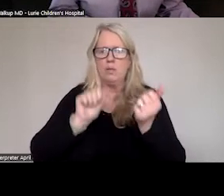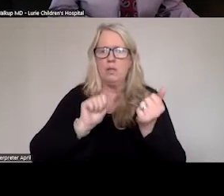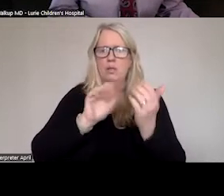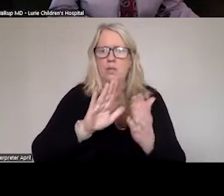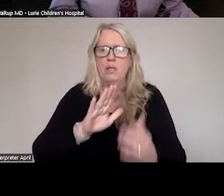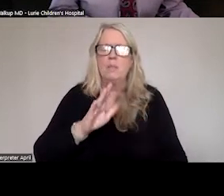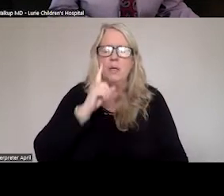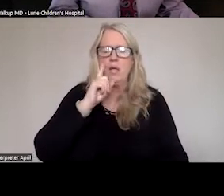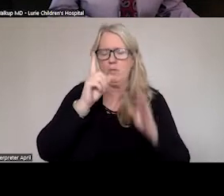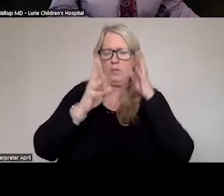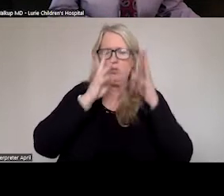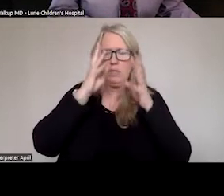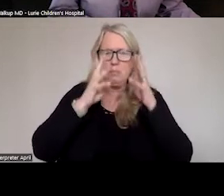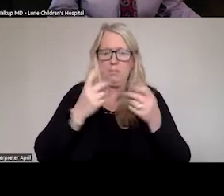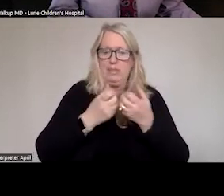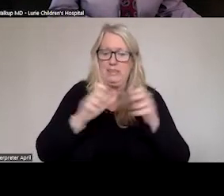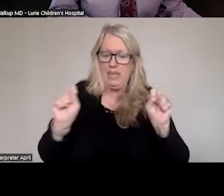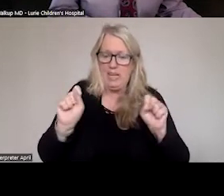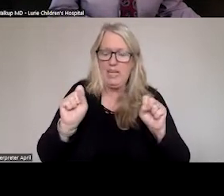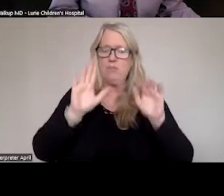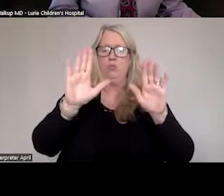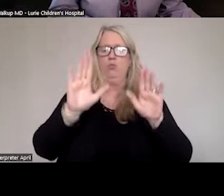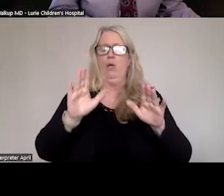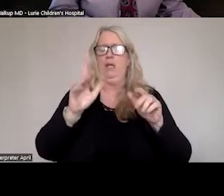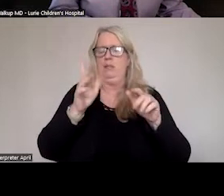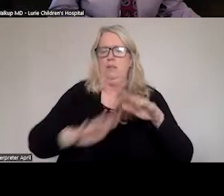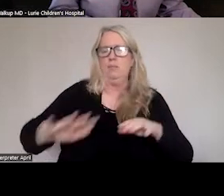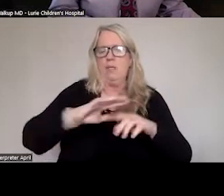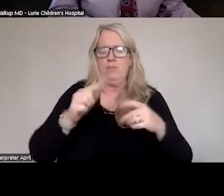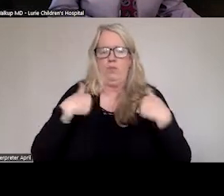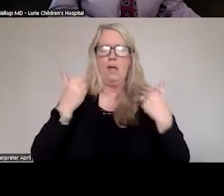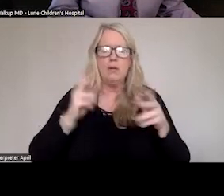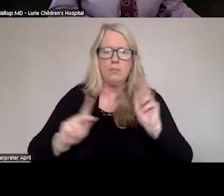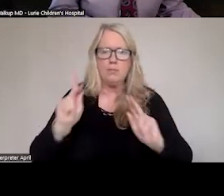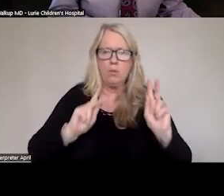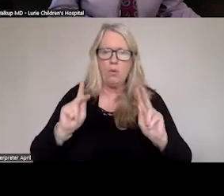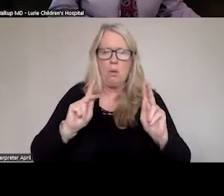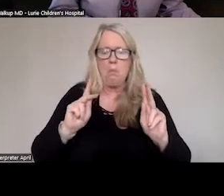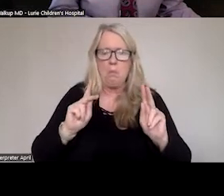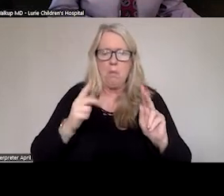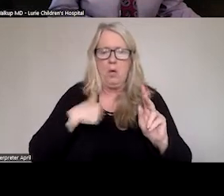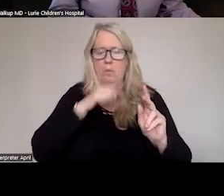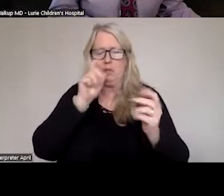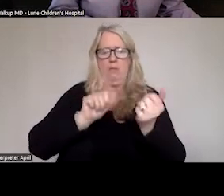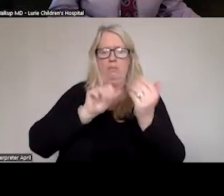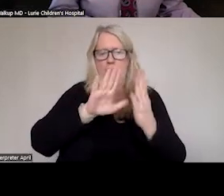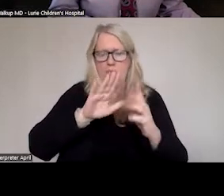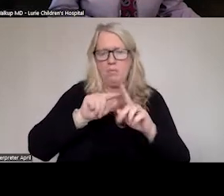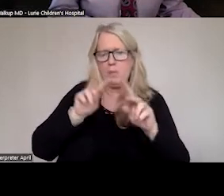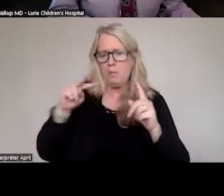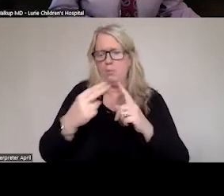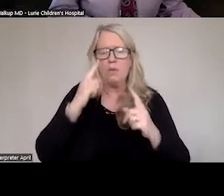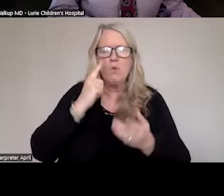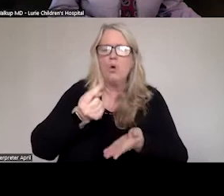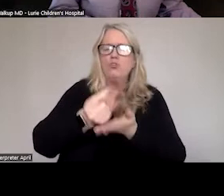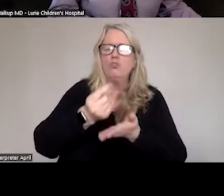creating not only safe and brave spaces for our young people, but because we don't come at it from the perspective of treatment, we come at